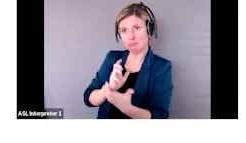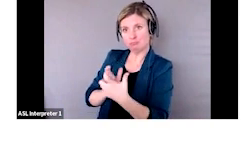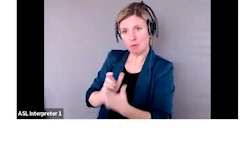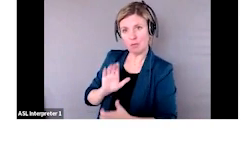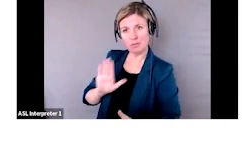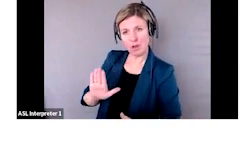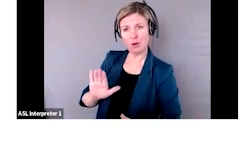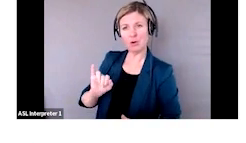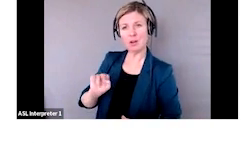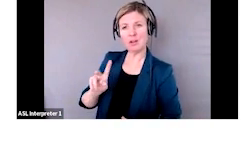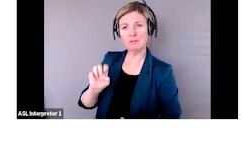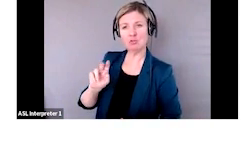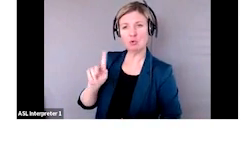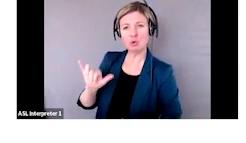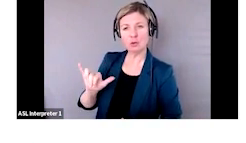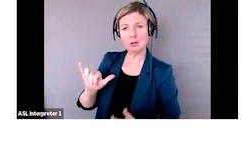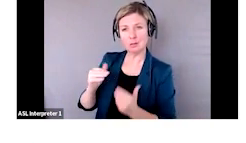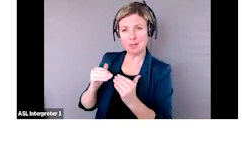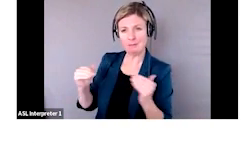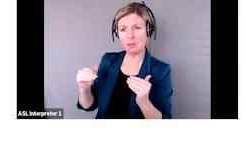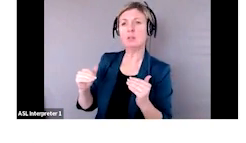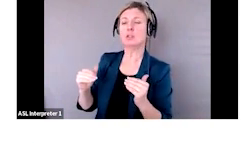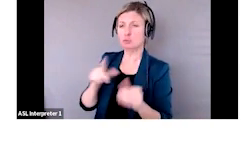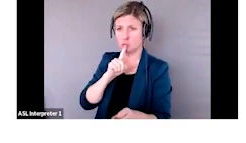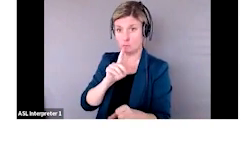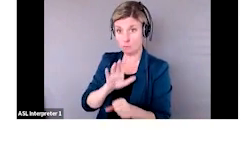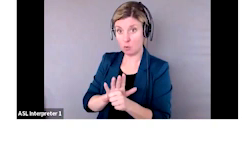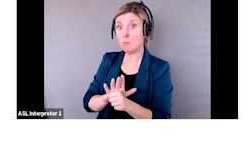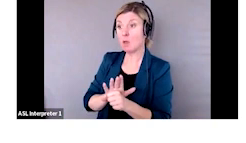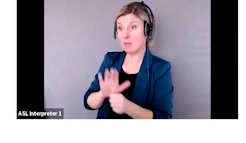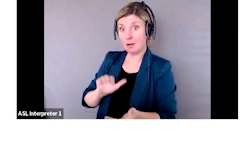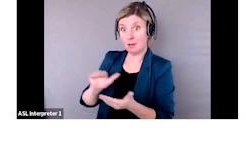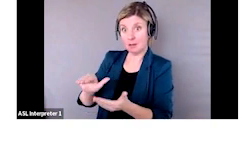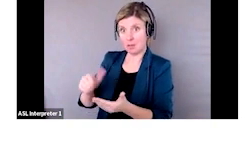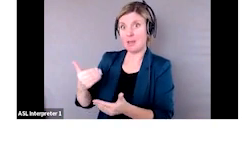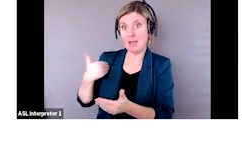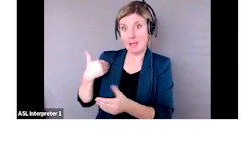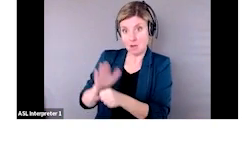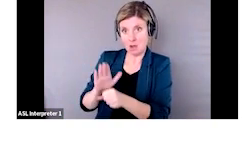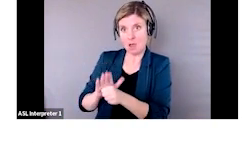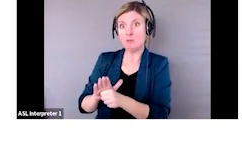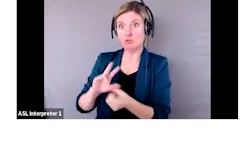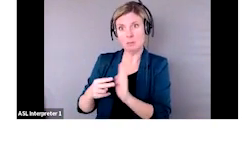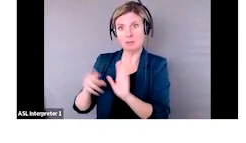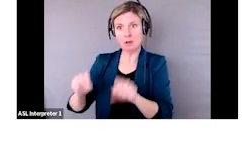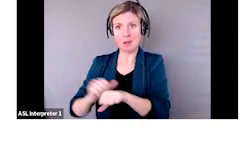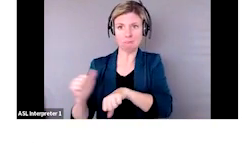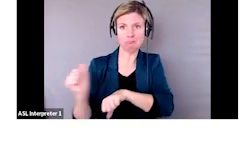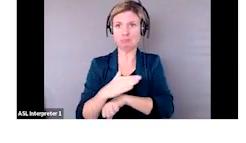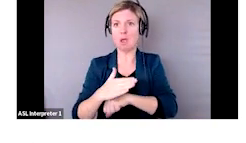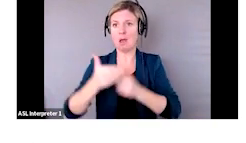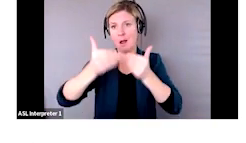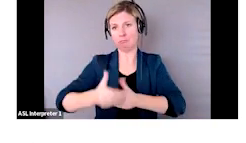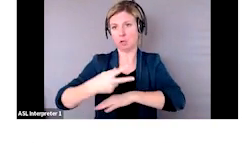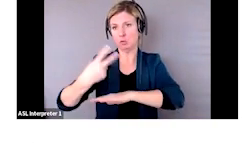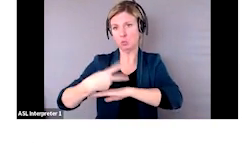allow us to still maintain that 2-day prime service that Amazon is so well known for. So